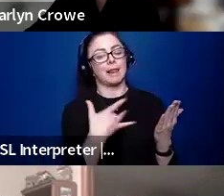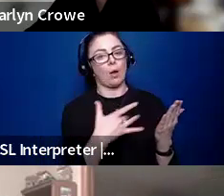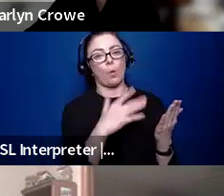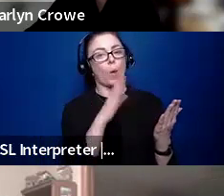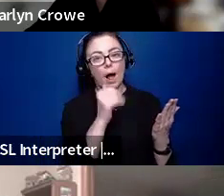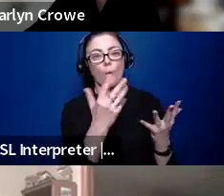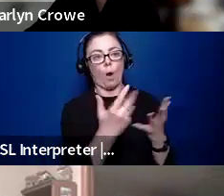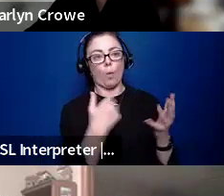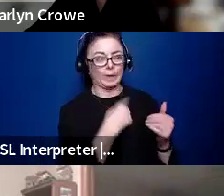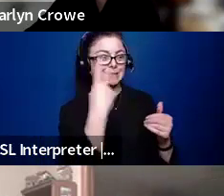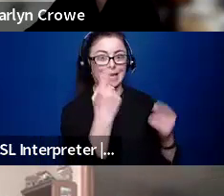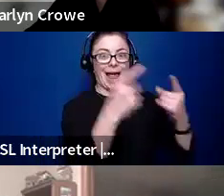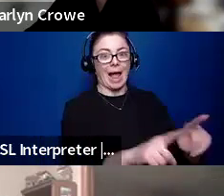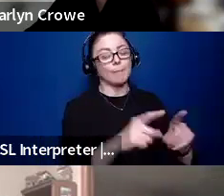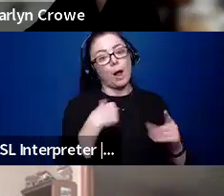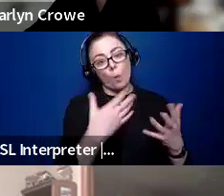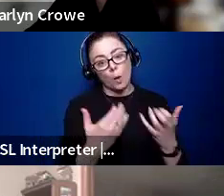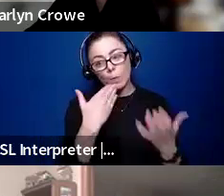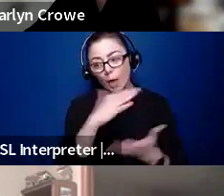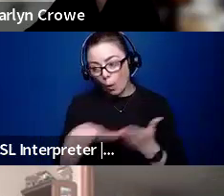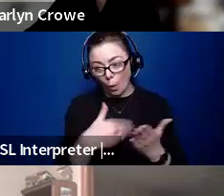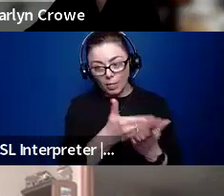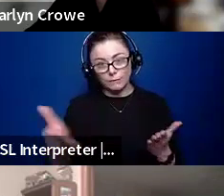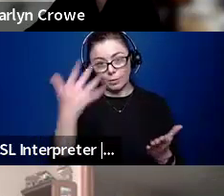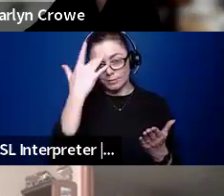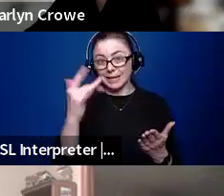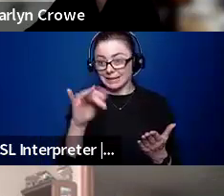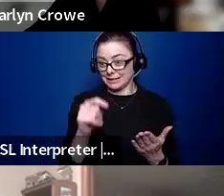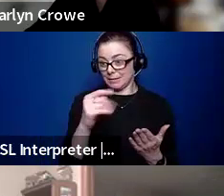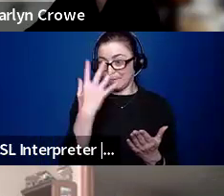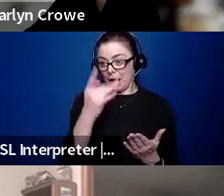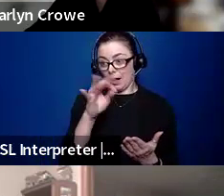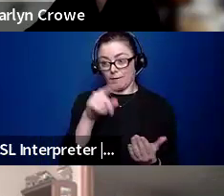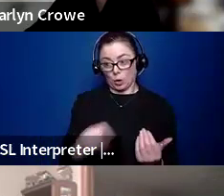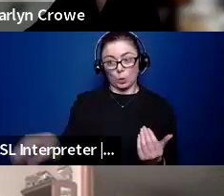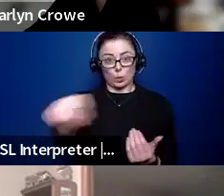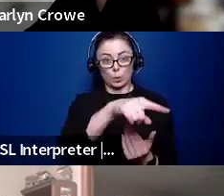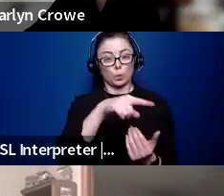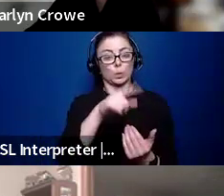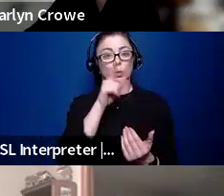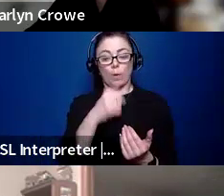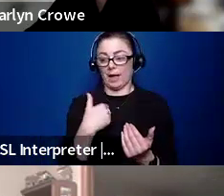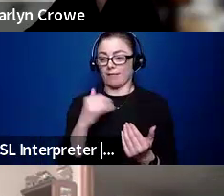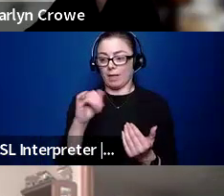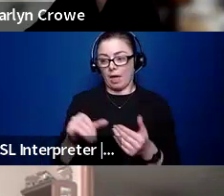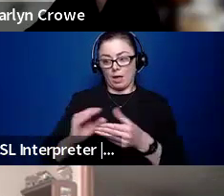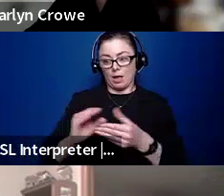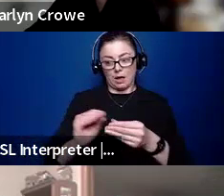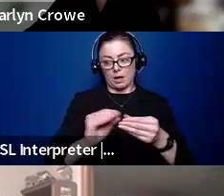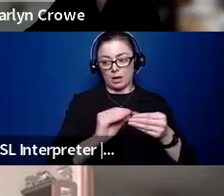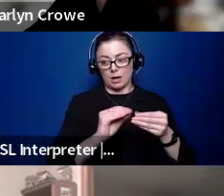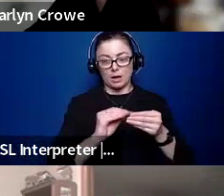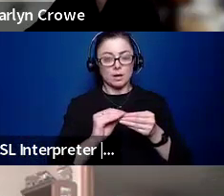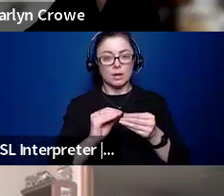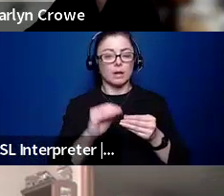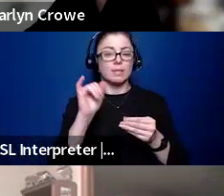you, because it's only because of the outcry from all of you around the state that we're going to end up seeing these changes.